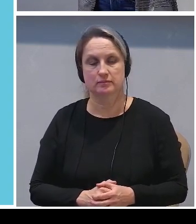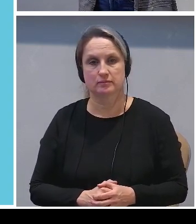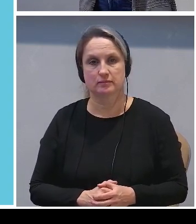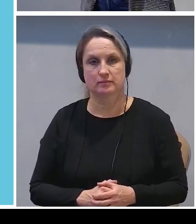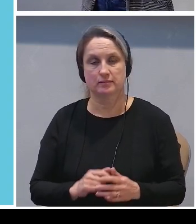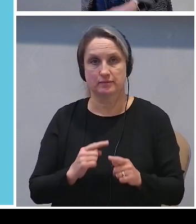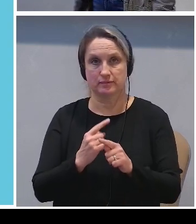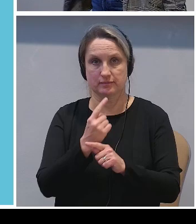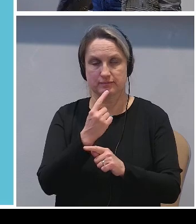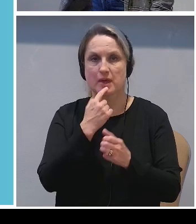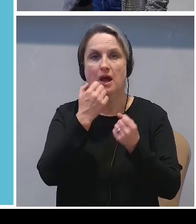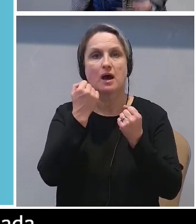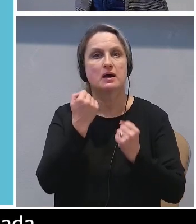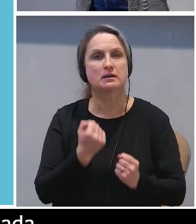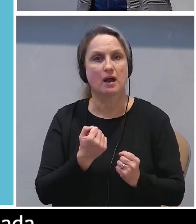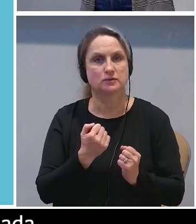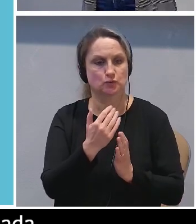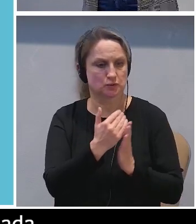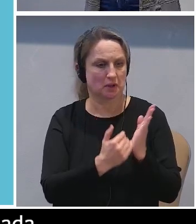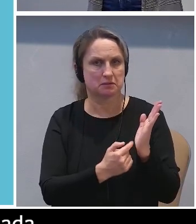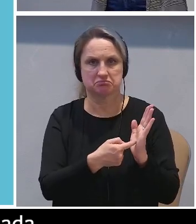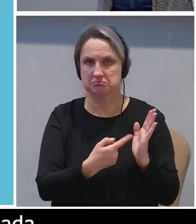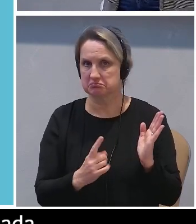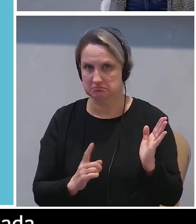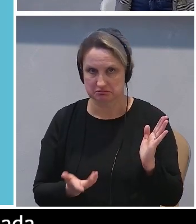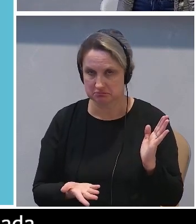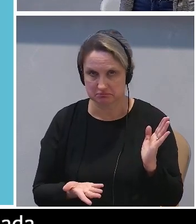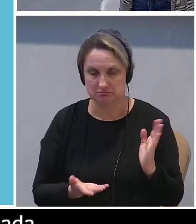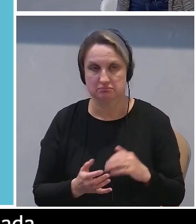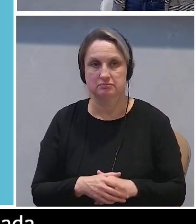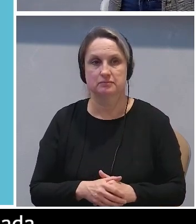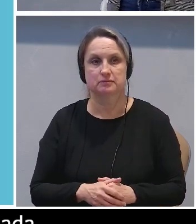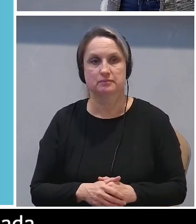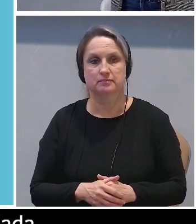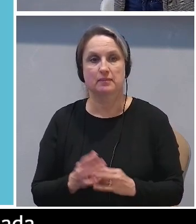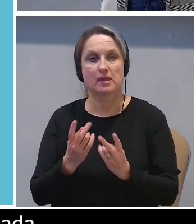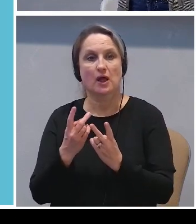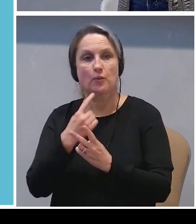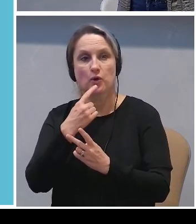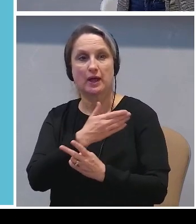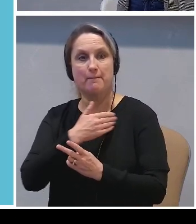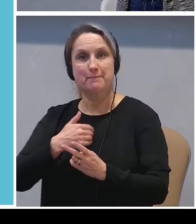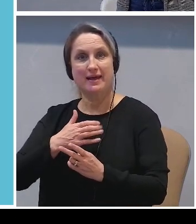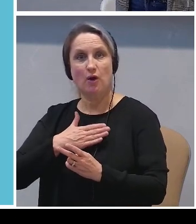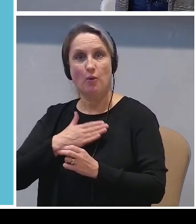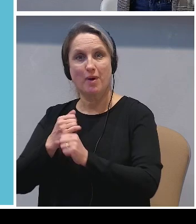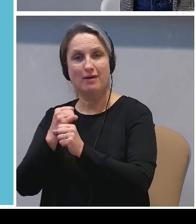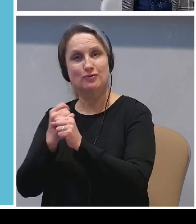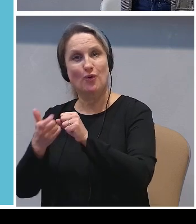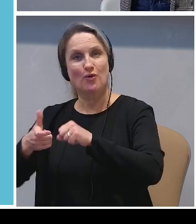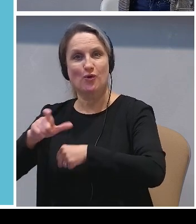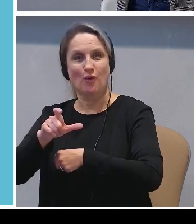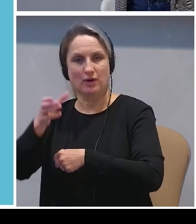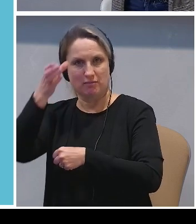linked to the left, and because, as I said, we work in academic trials, I put challenges that are linked to any